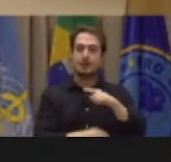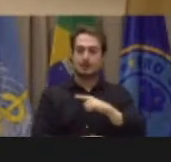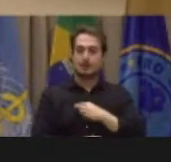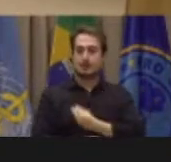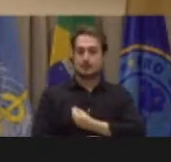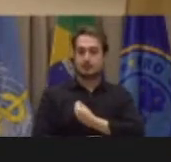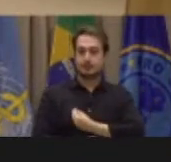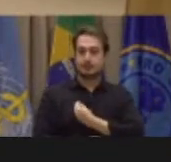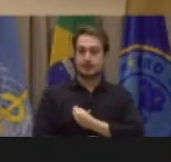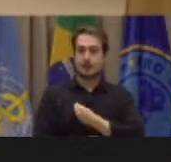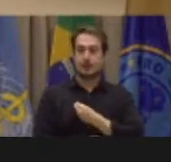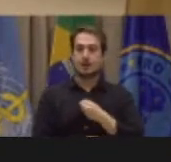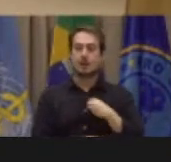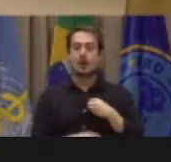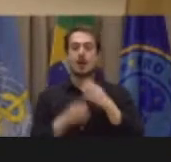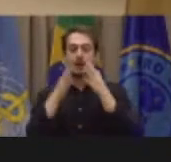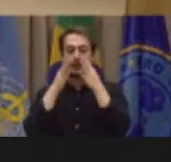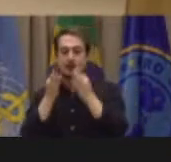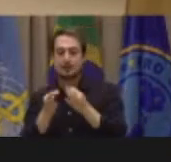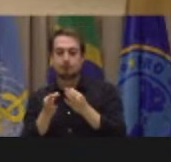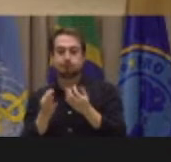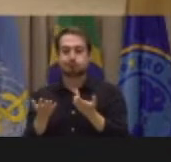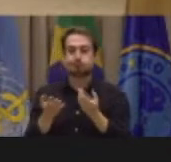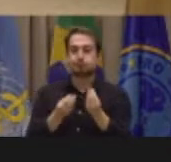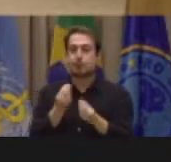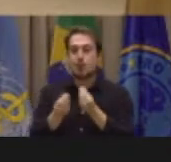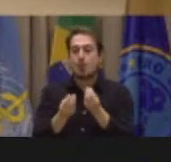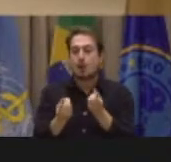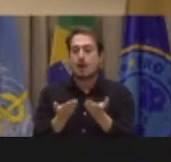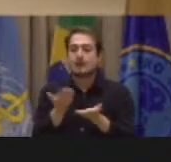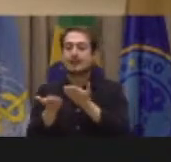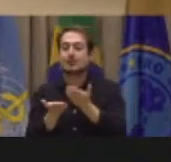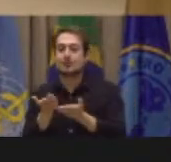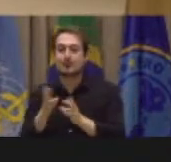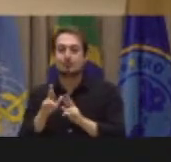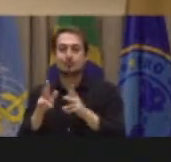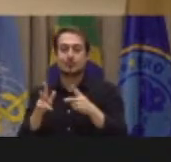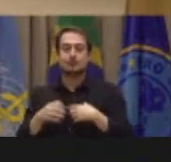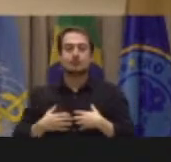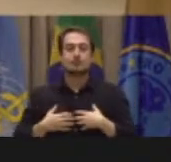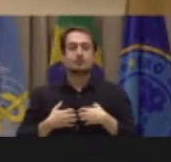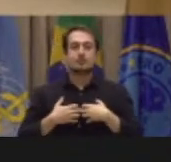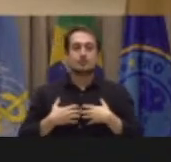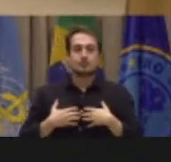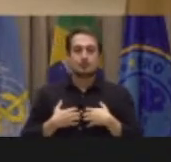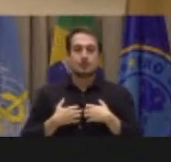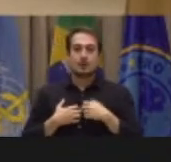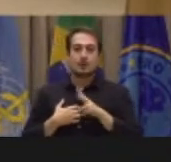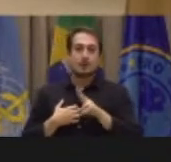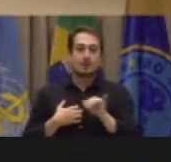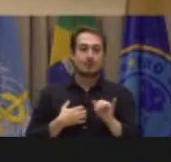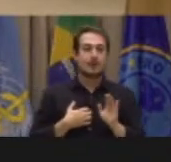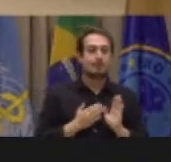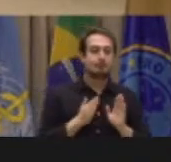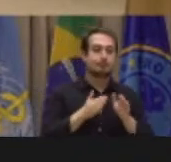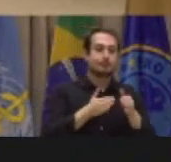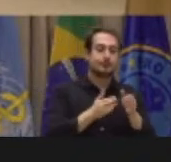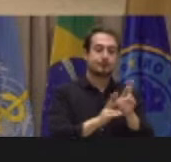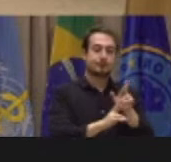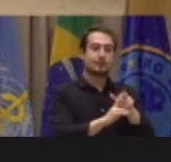symptoms and also the care, because some people have respiratory symptoms